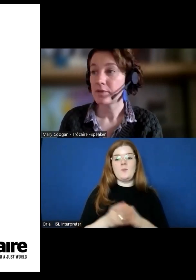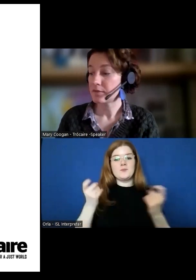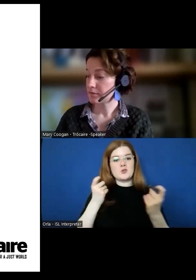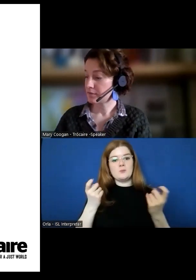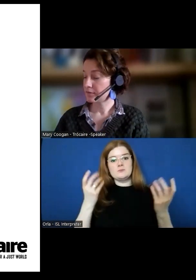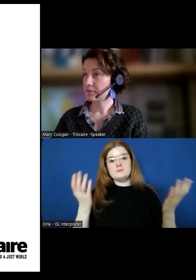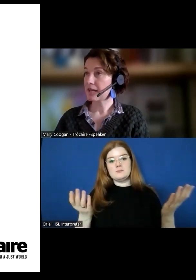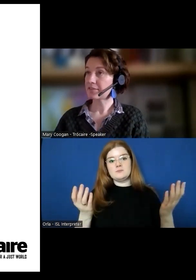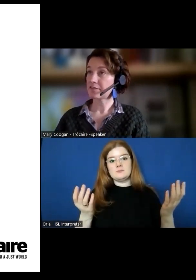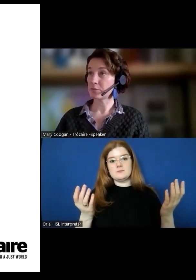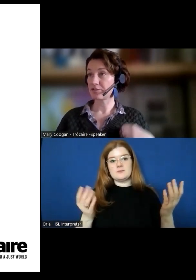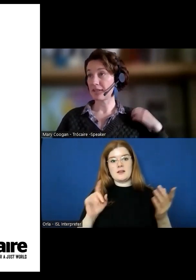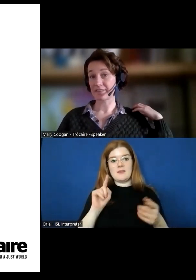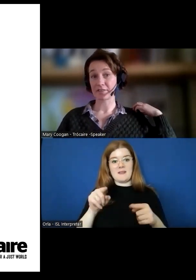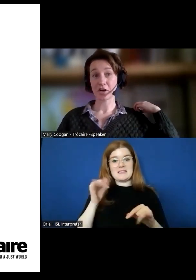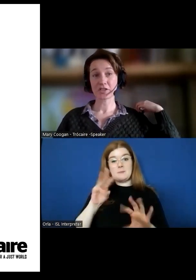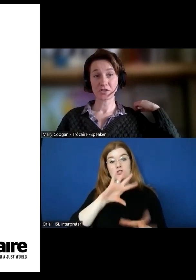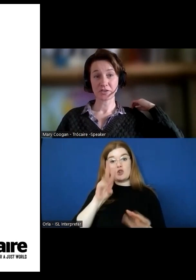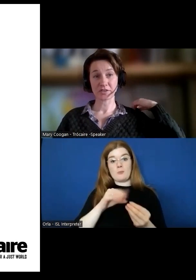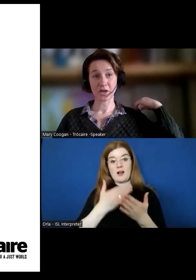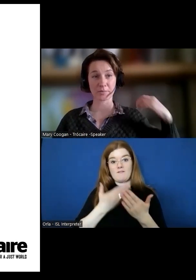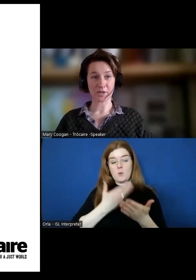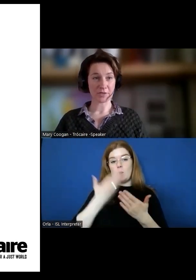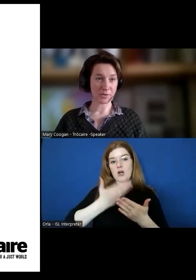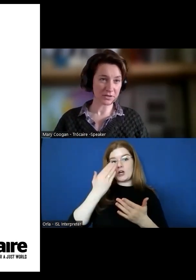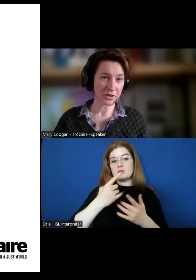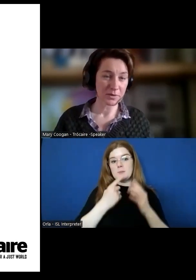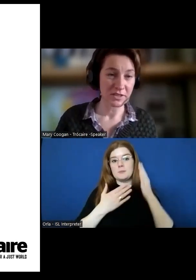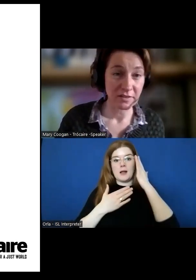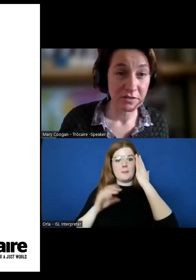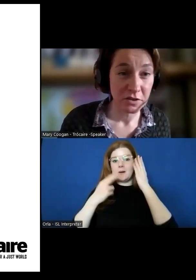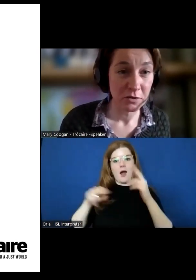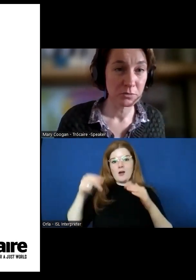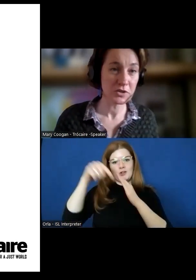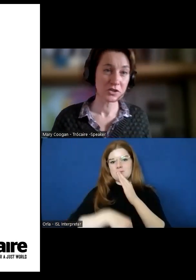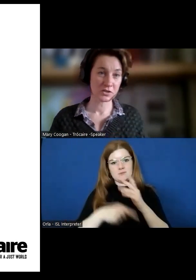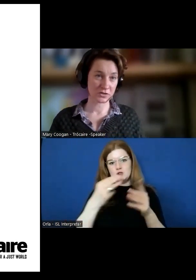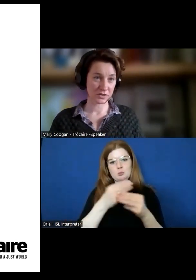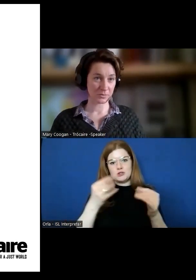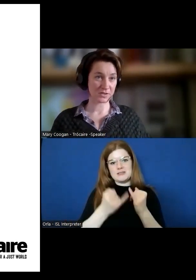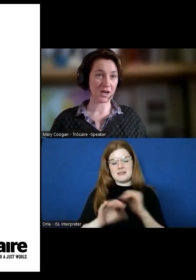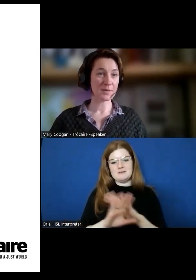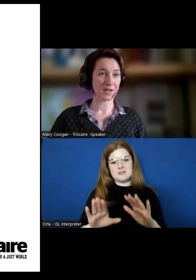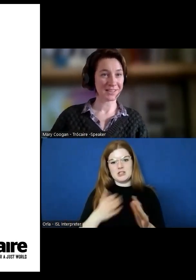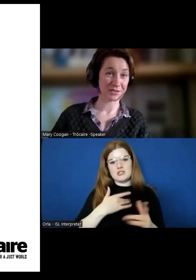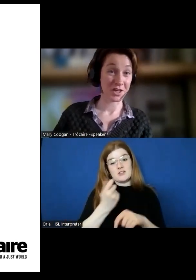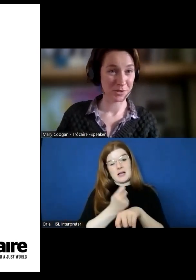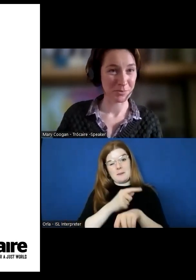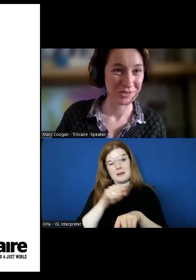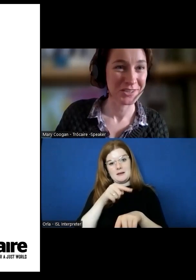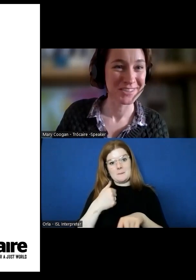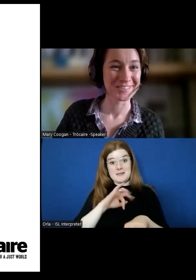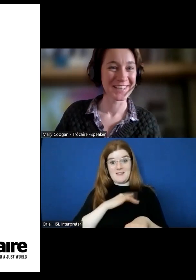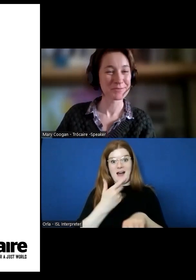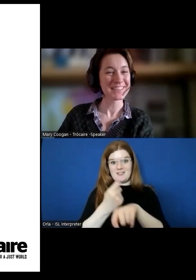So that's a summary of the lessons learned. Just in terms of, I'm not going to go into these too much, just in terms of time. I actually have a timer